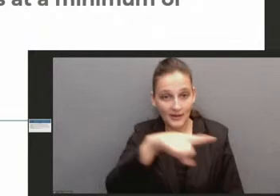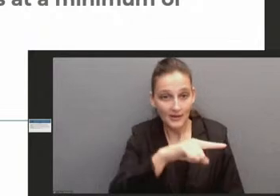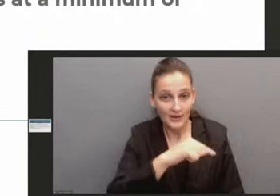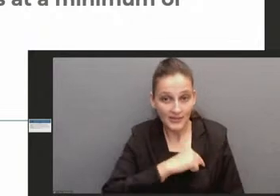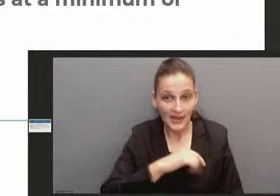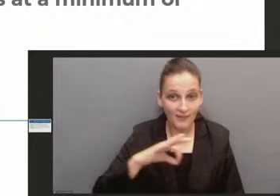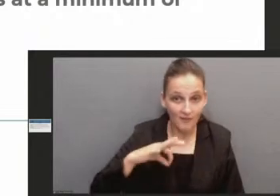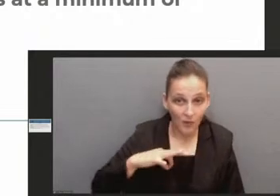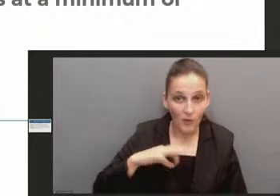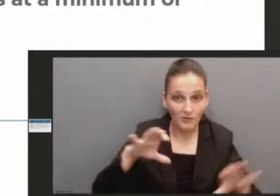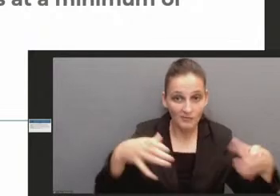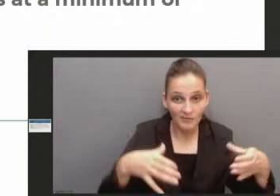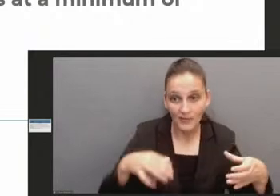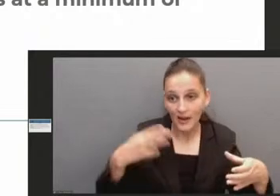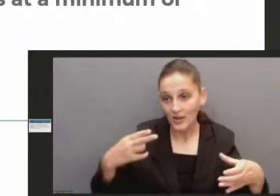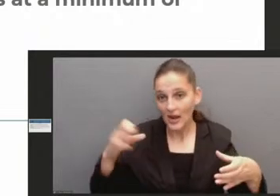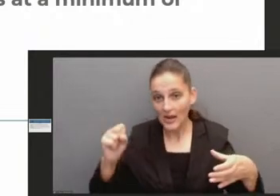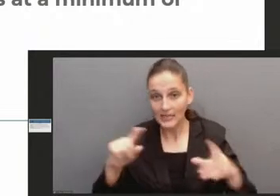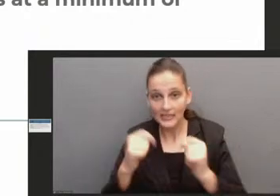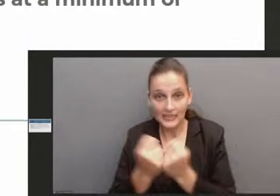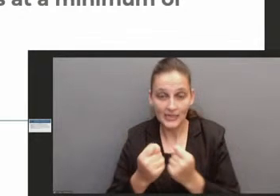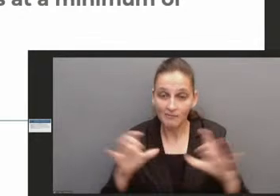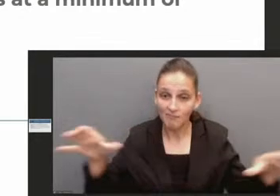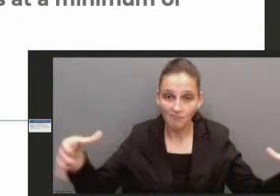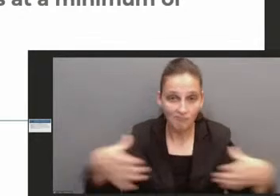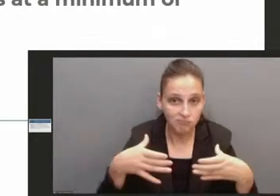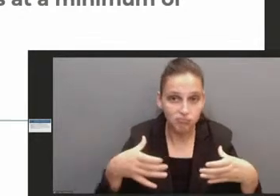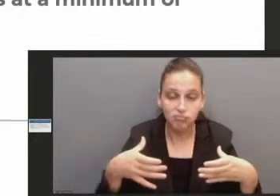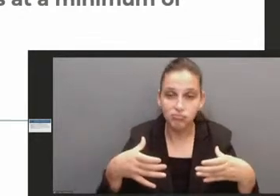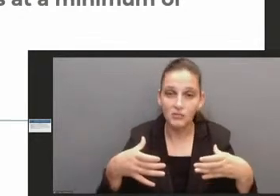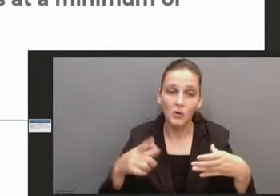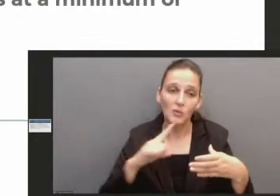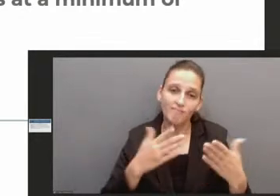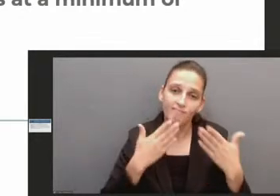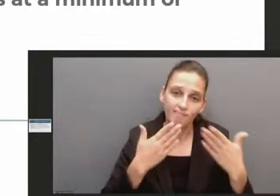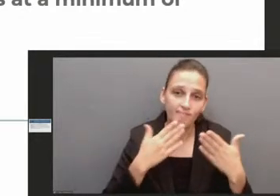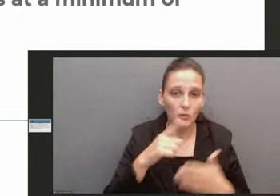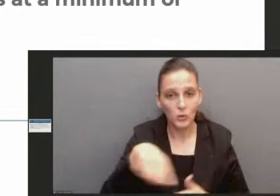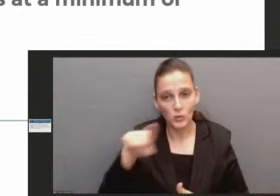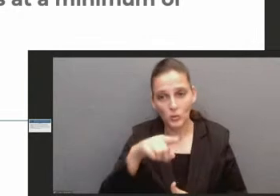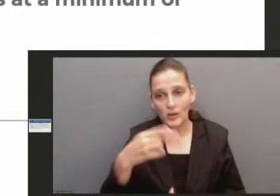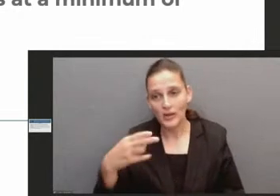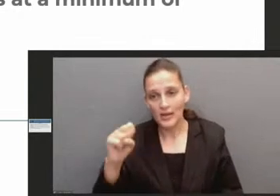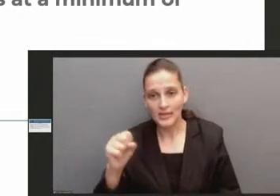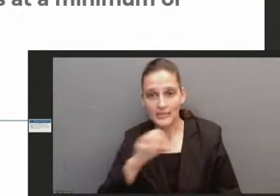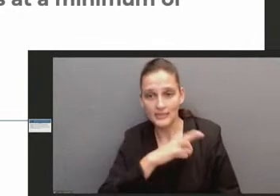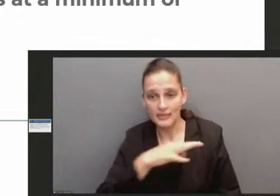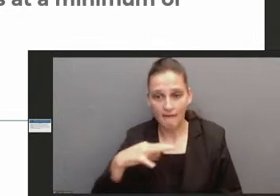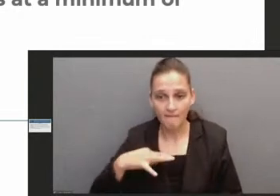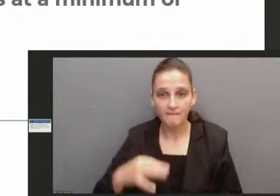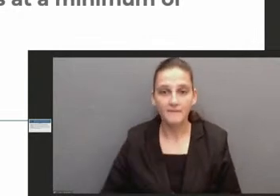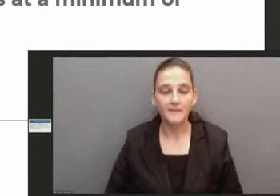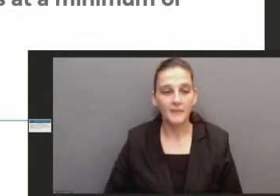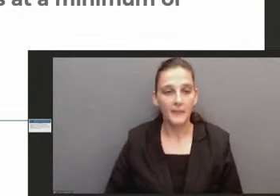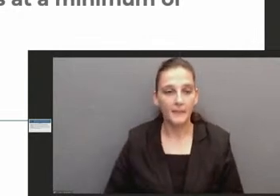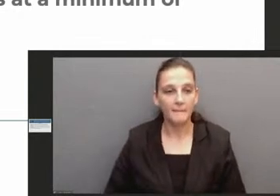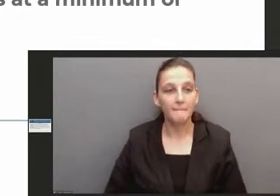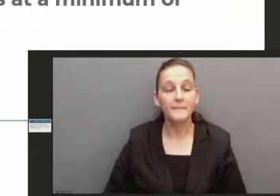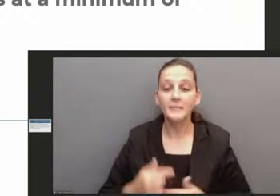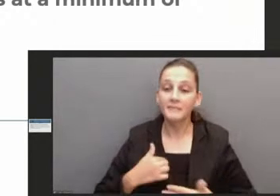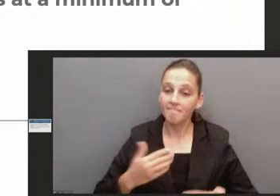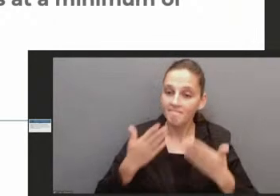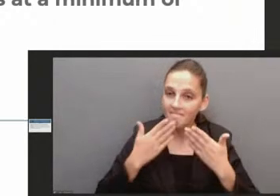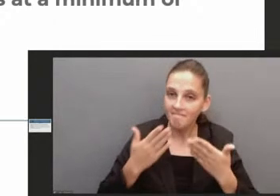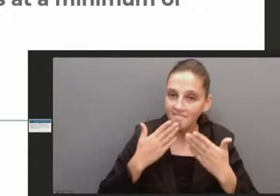So we're grateful for you and all the HHS staff that are with us. I want to begin by thanking the members